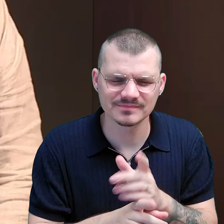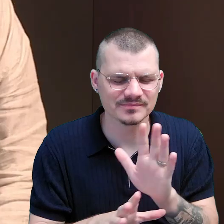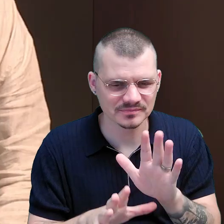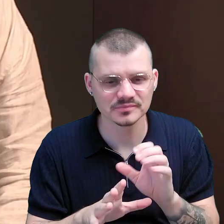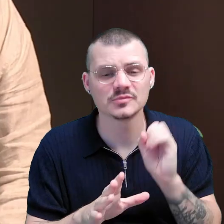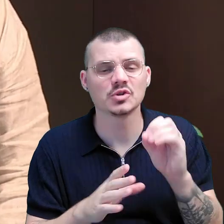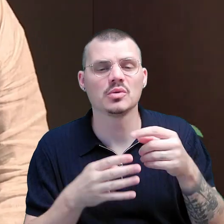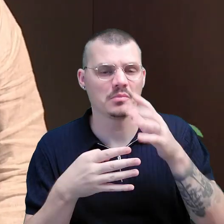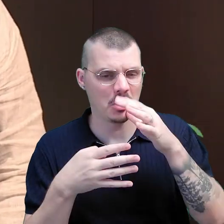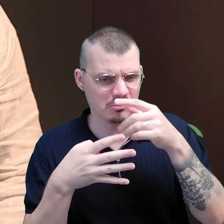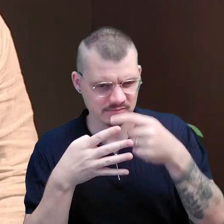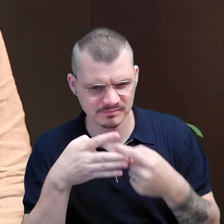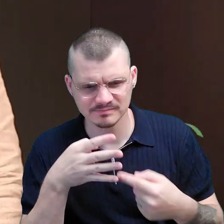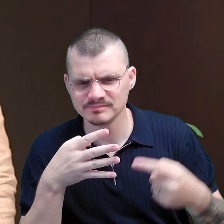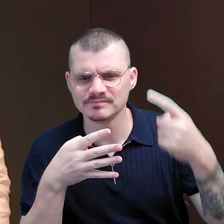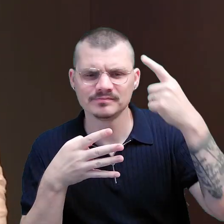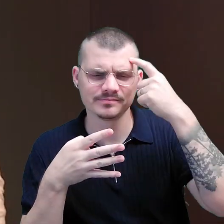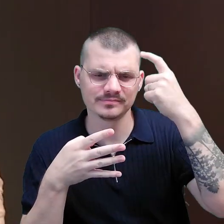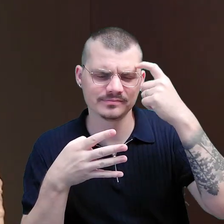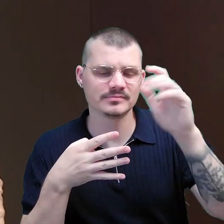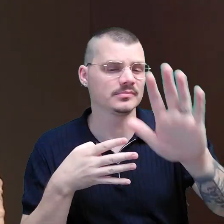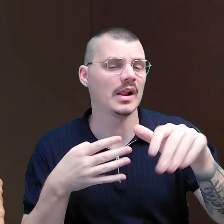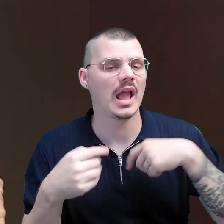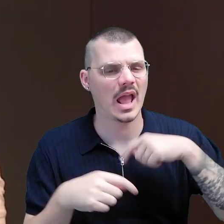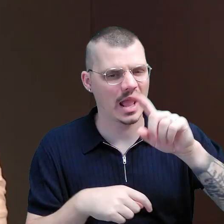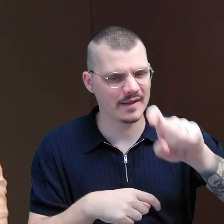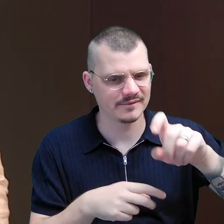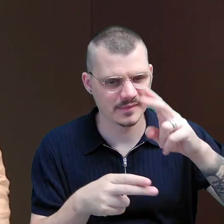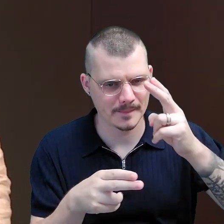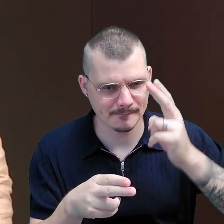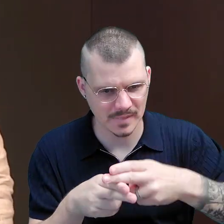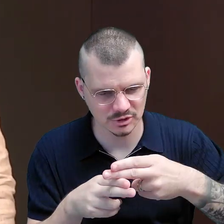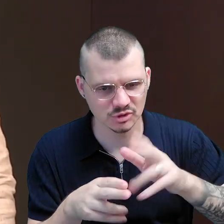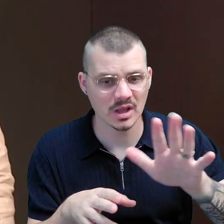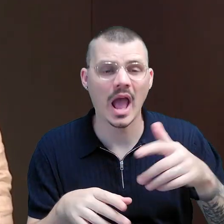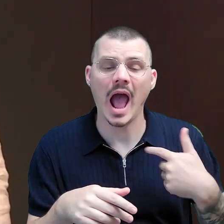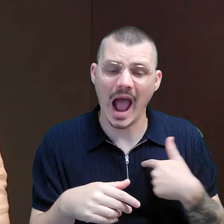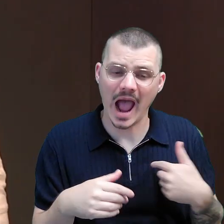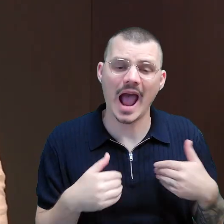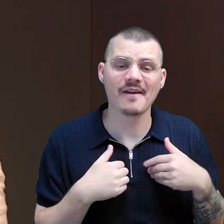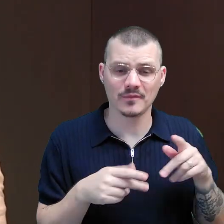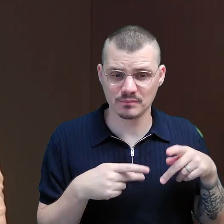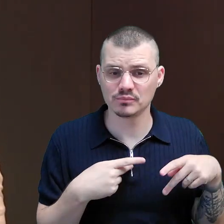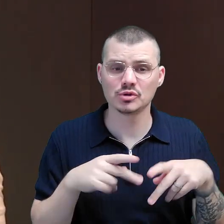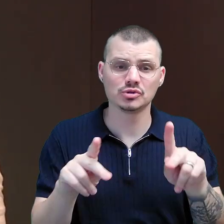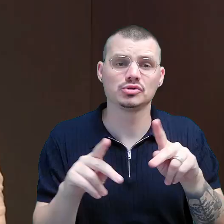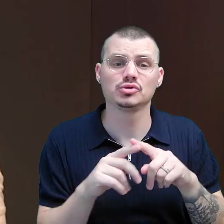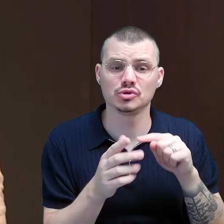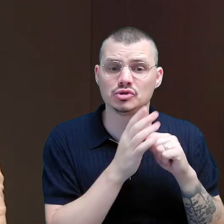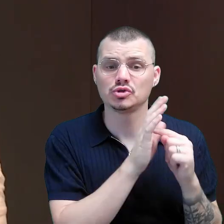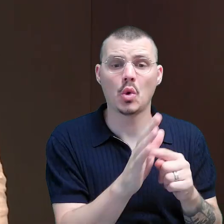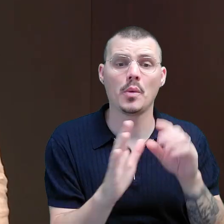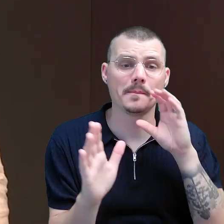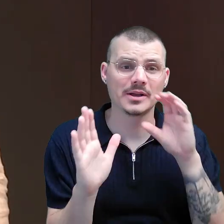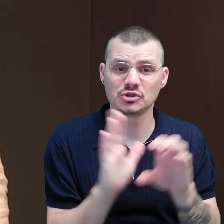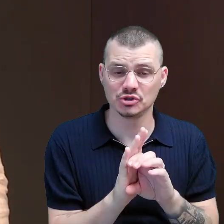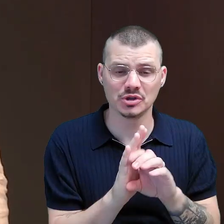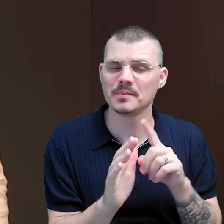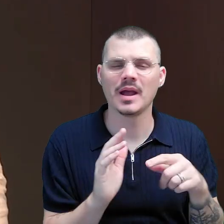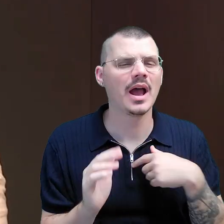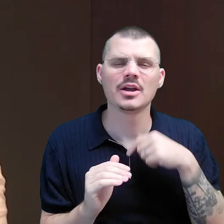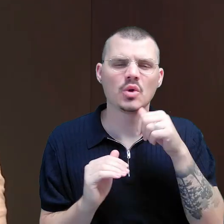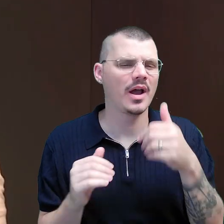So these were her speculations. Now I have to mention something. I have permission to show people's pictures, but I don't